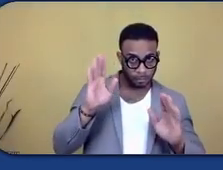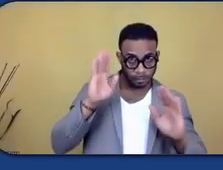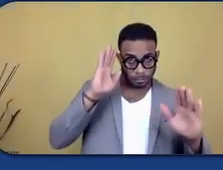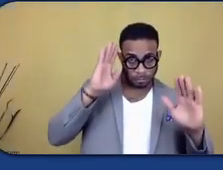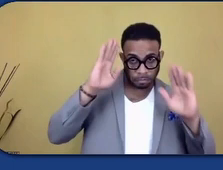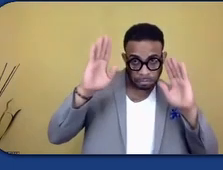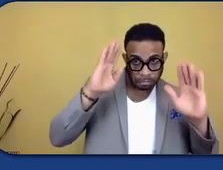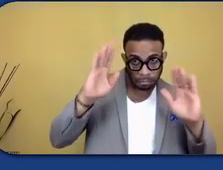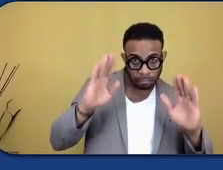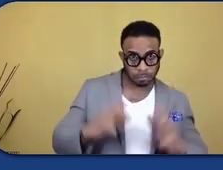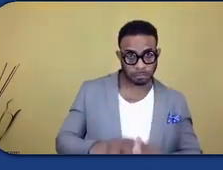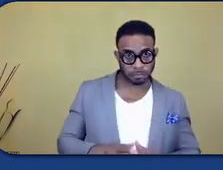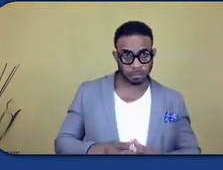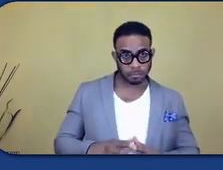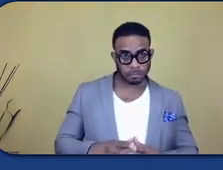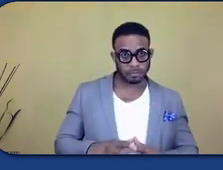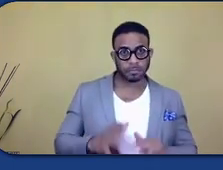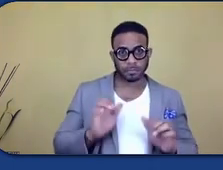Hello?